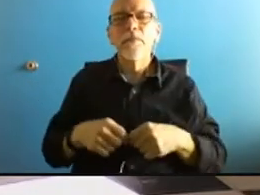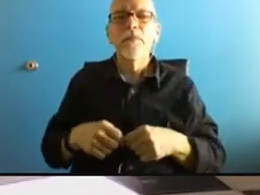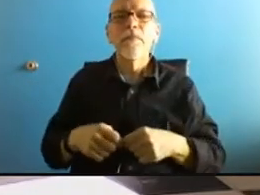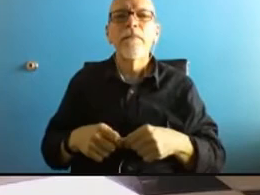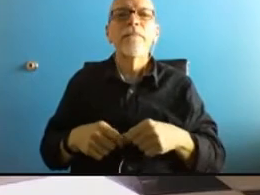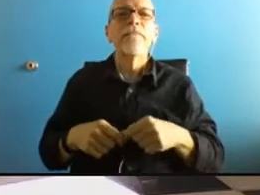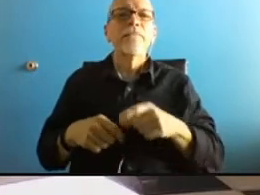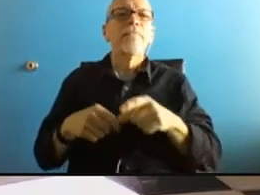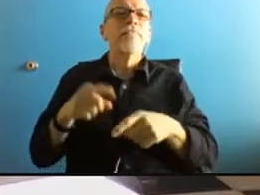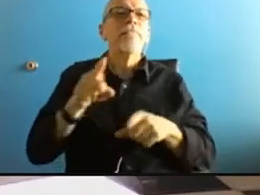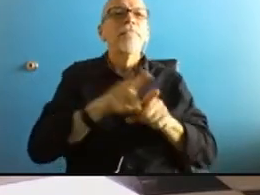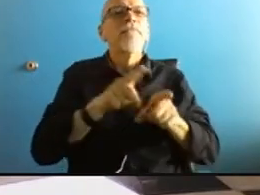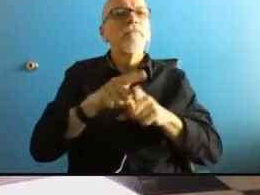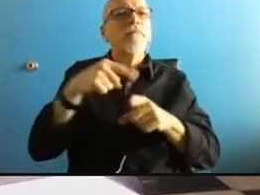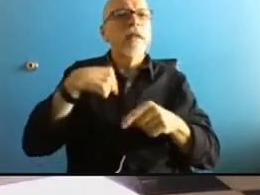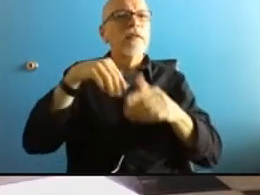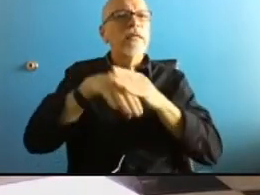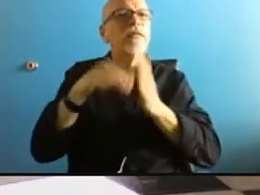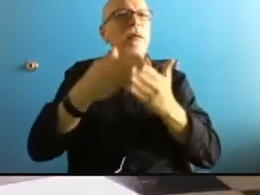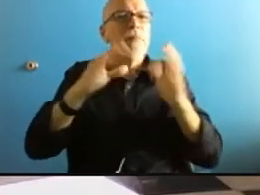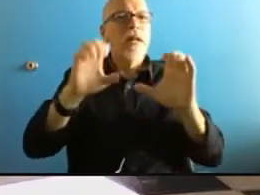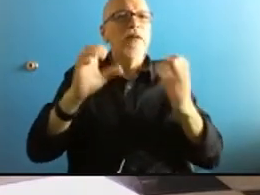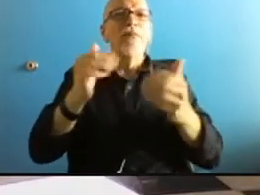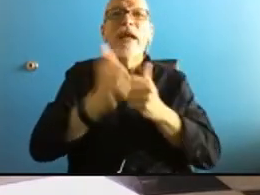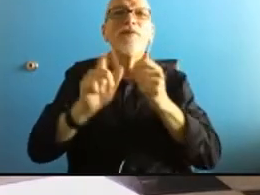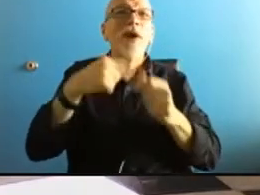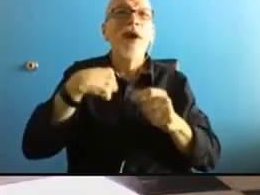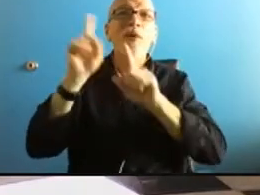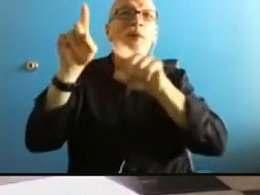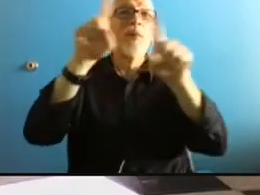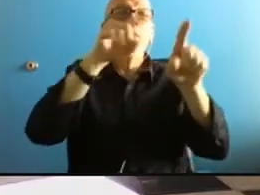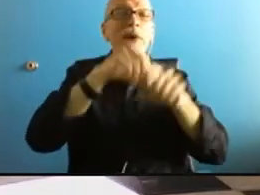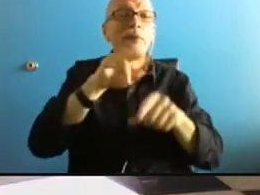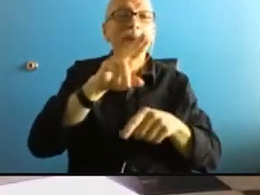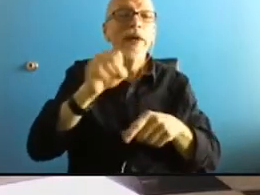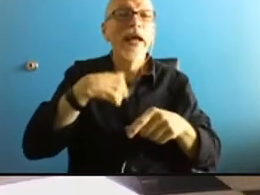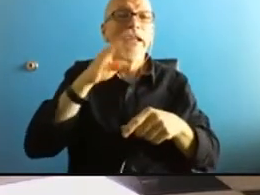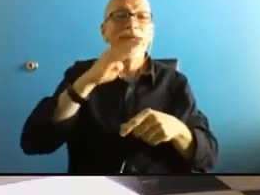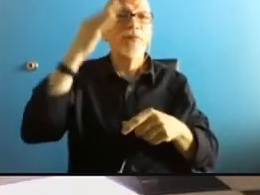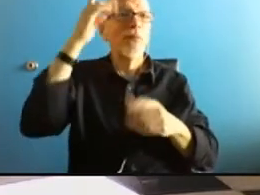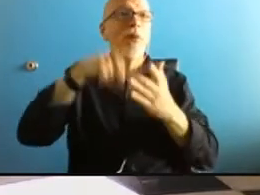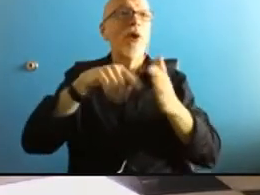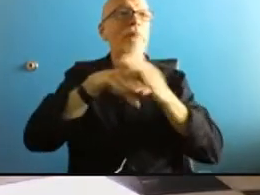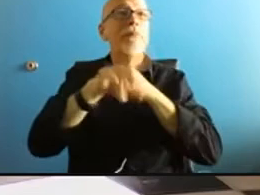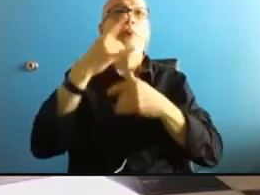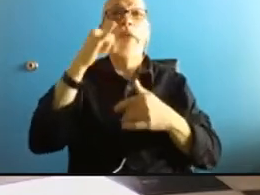been in classrooms, because everywhere I go across the country, I never know what I'm going to get.